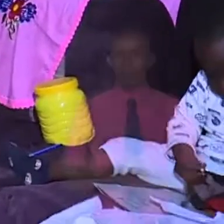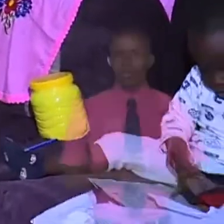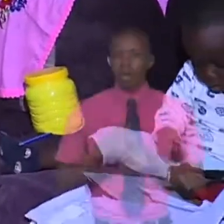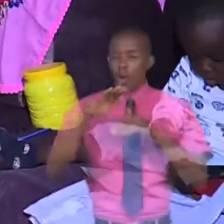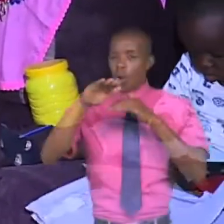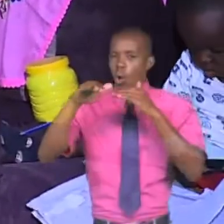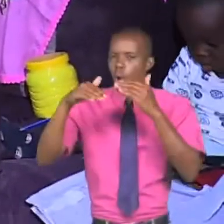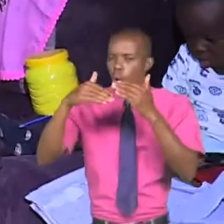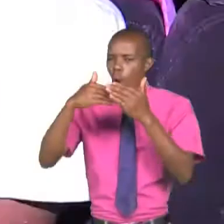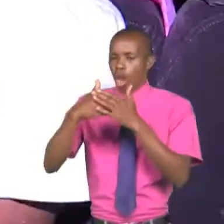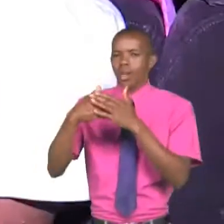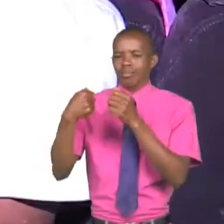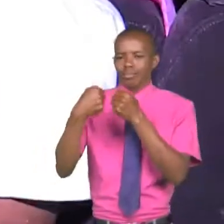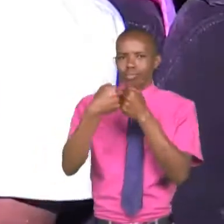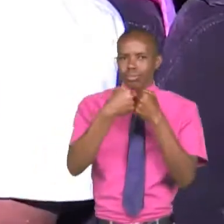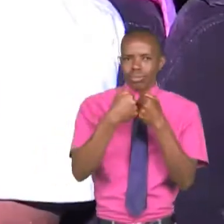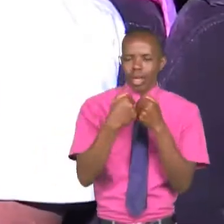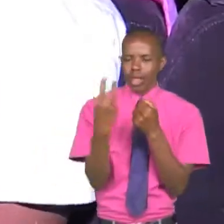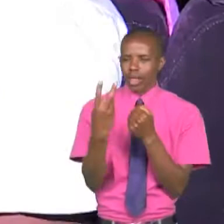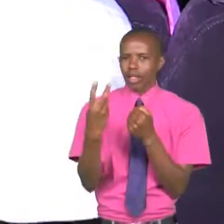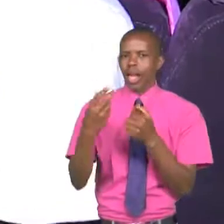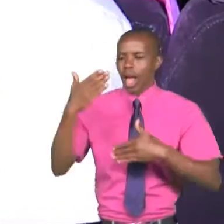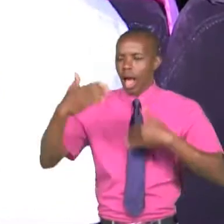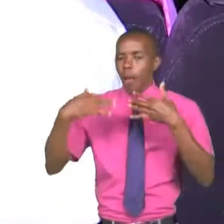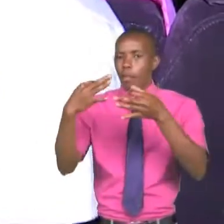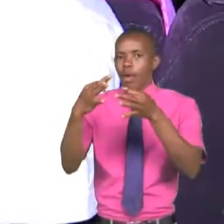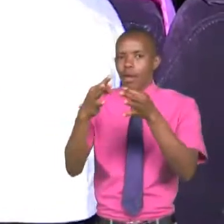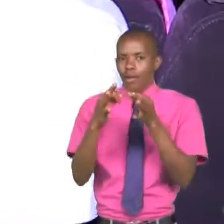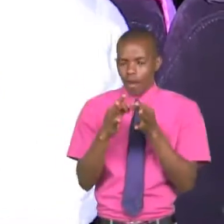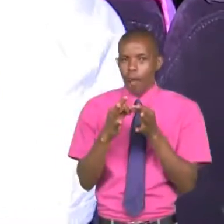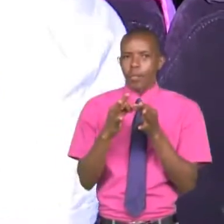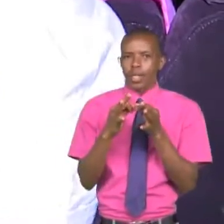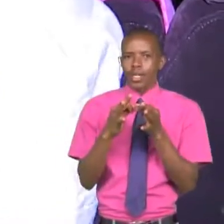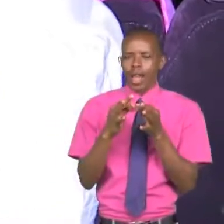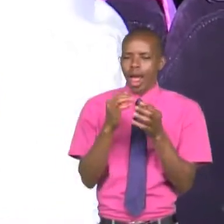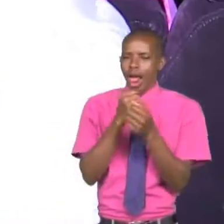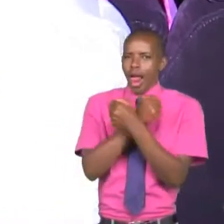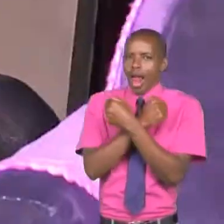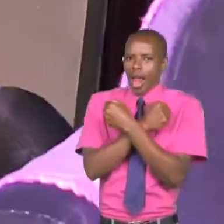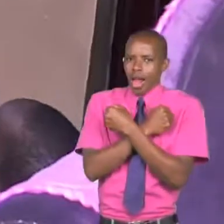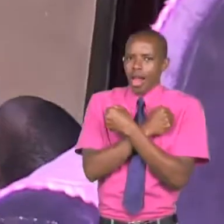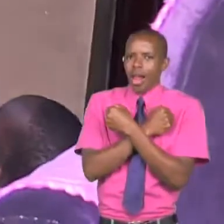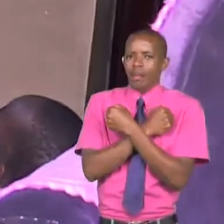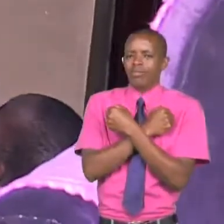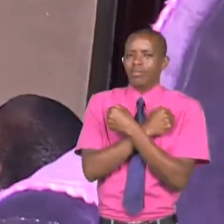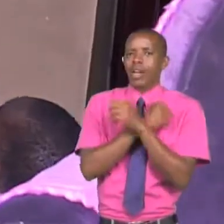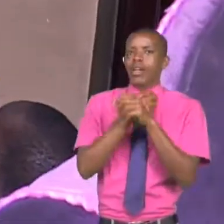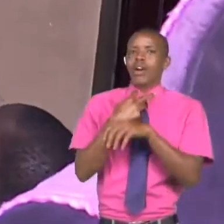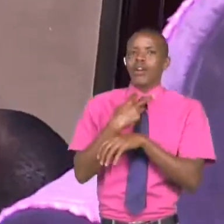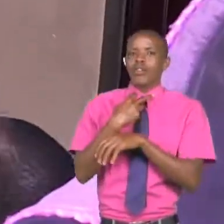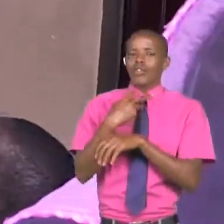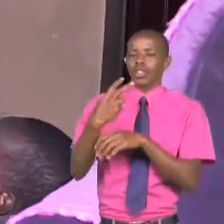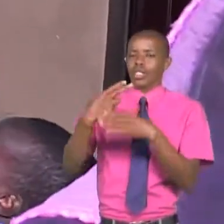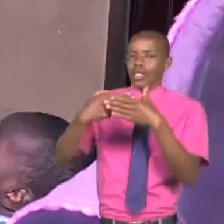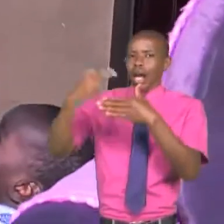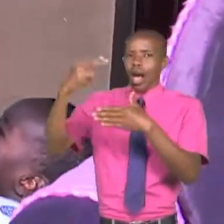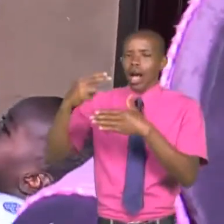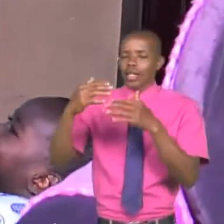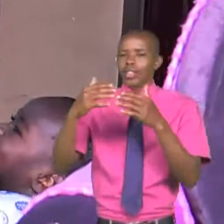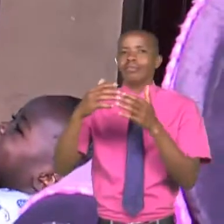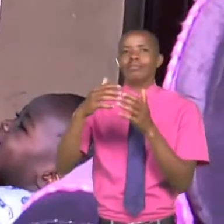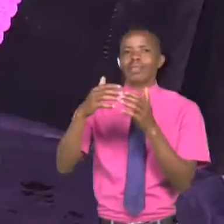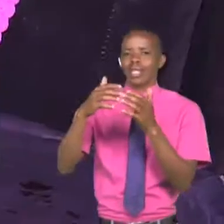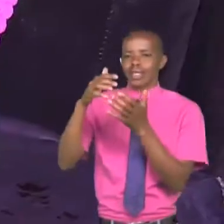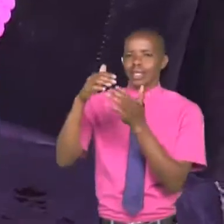the hurdles, they are a happy family, and in spite their love being silent, it is loud in their smiles and the warmth of